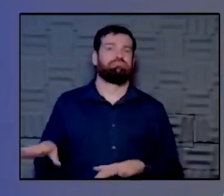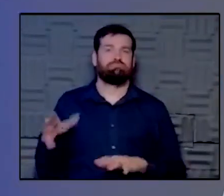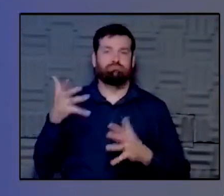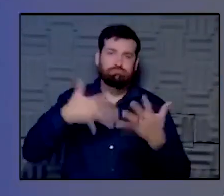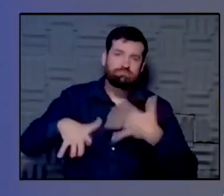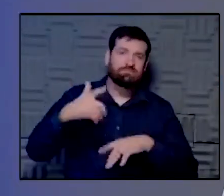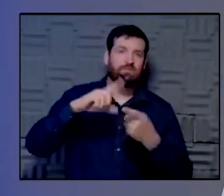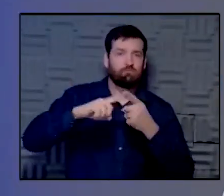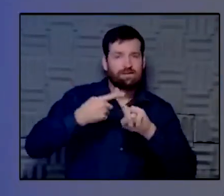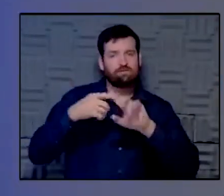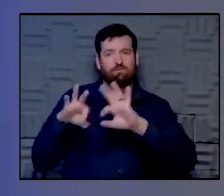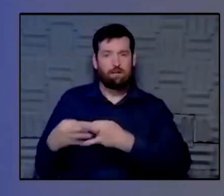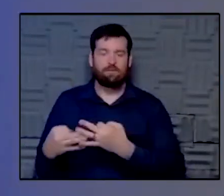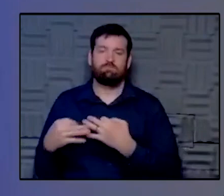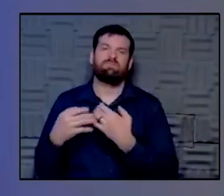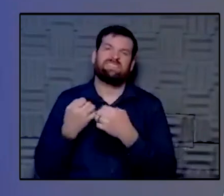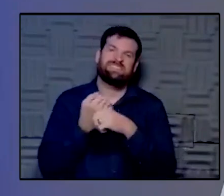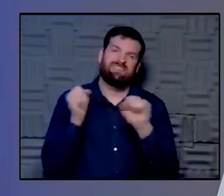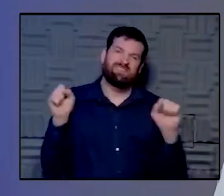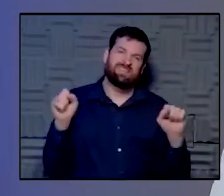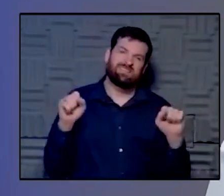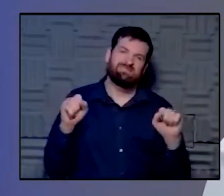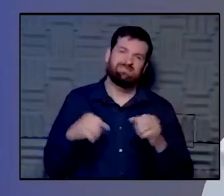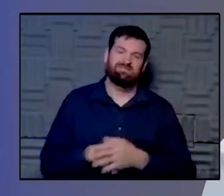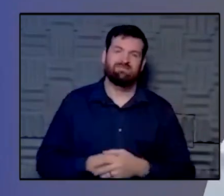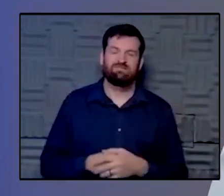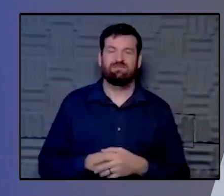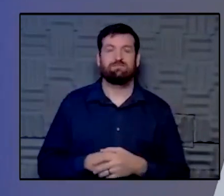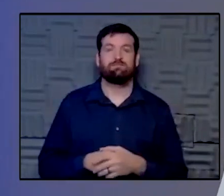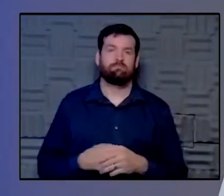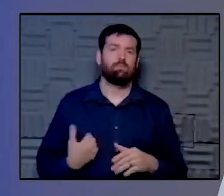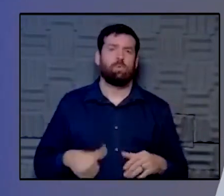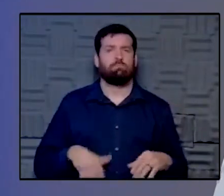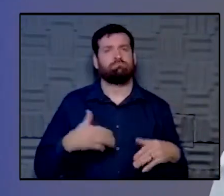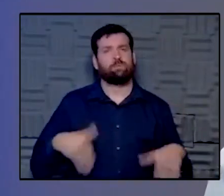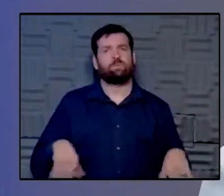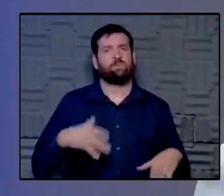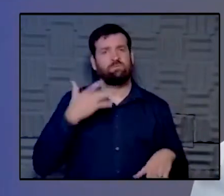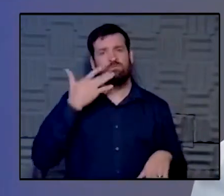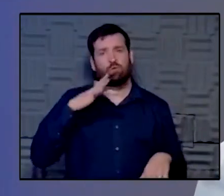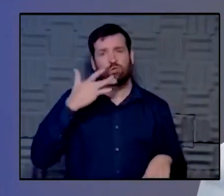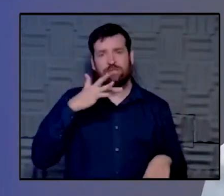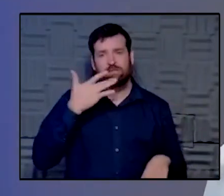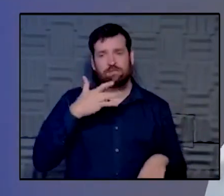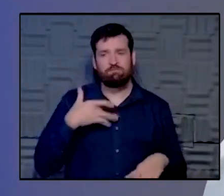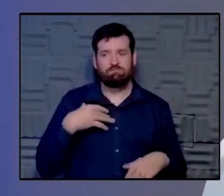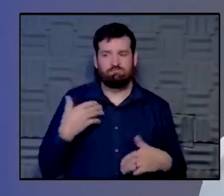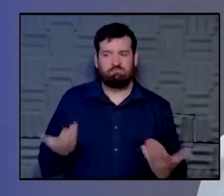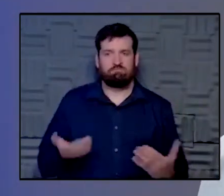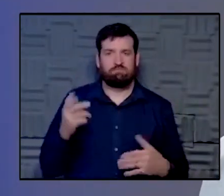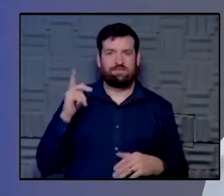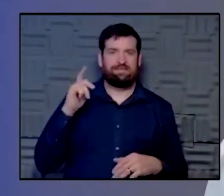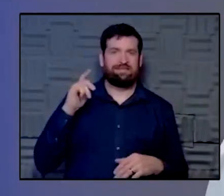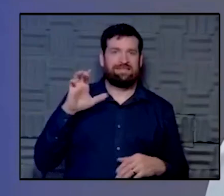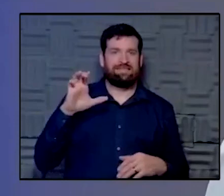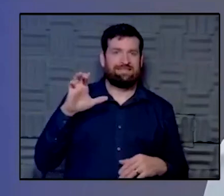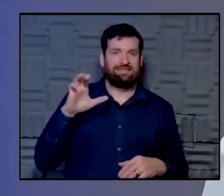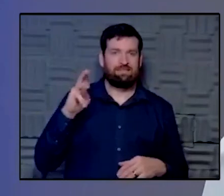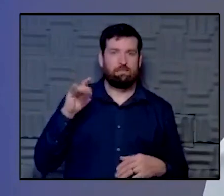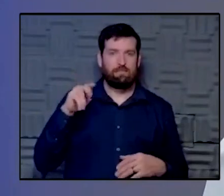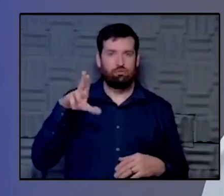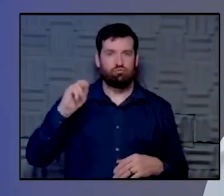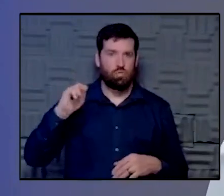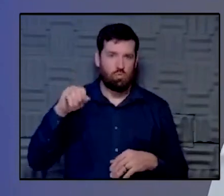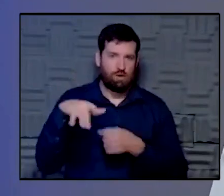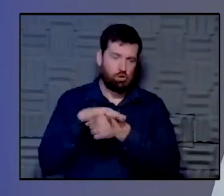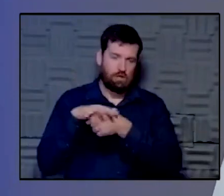with friends, be with family, do it in a safe manner. You know, we have been very fortunate here in the Kansas City metro area, I think throughout the pandemic compared to